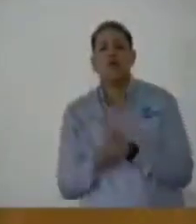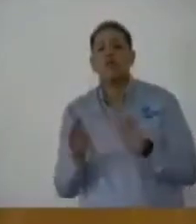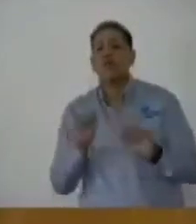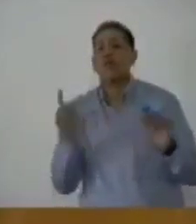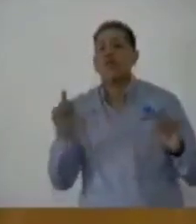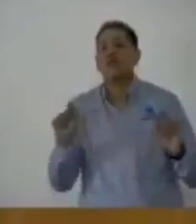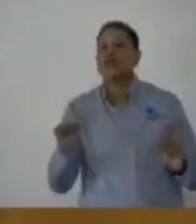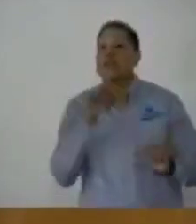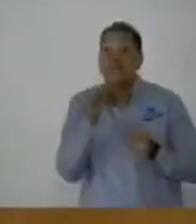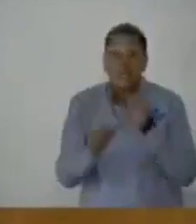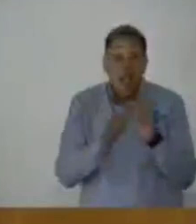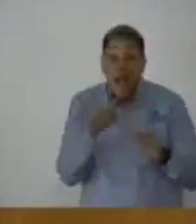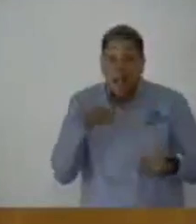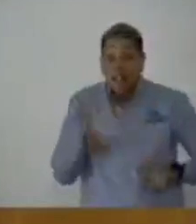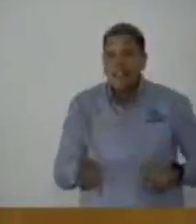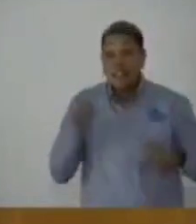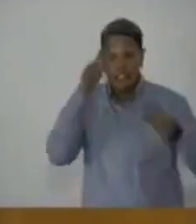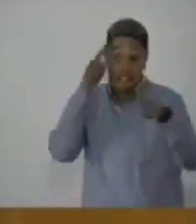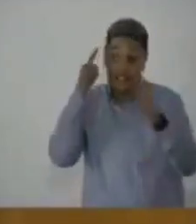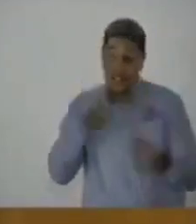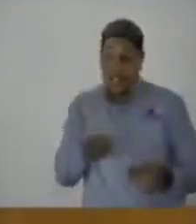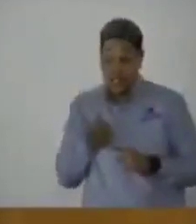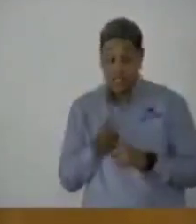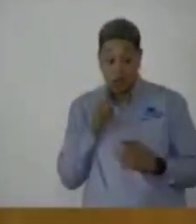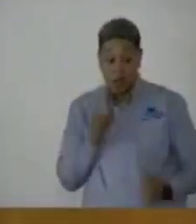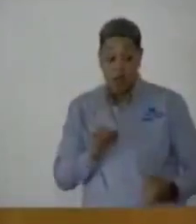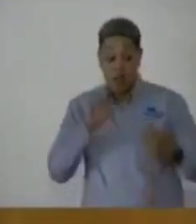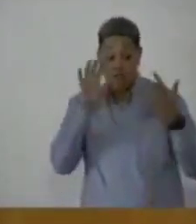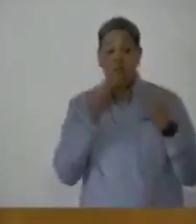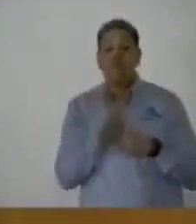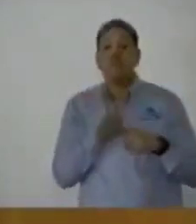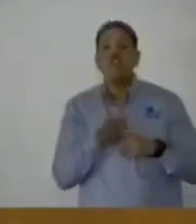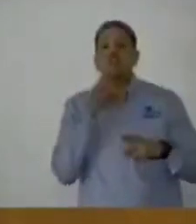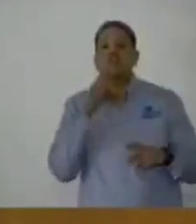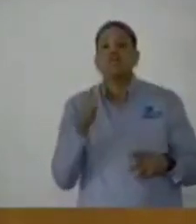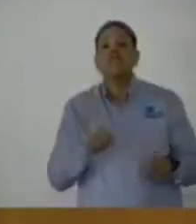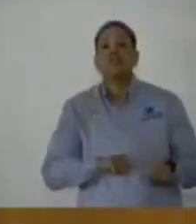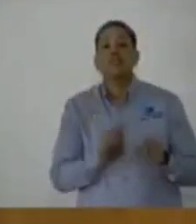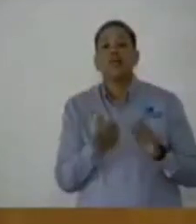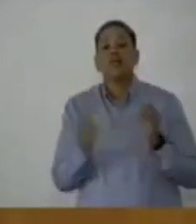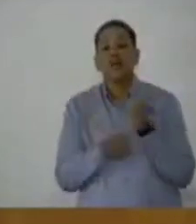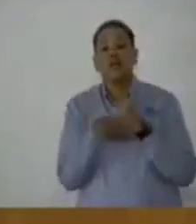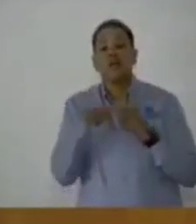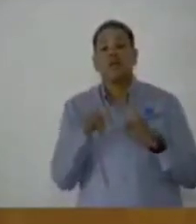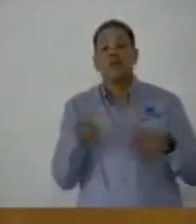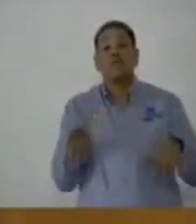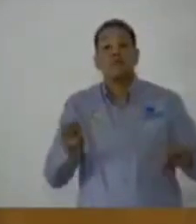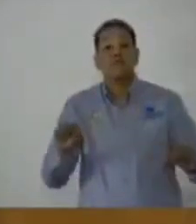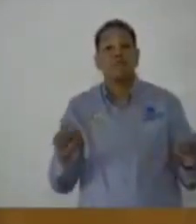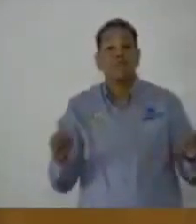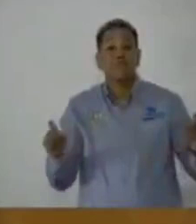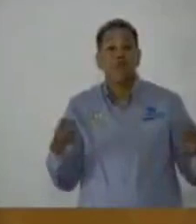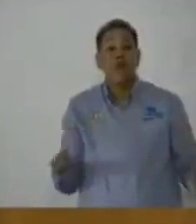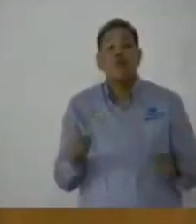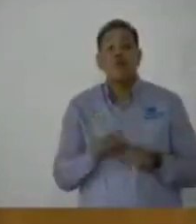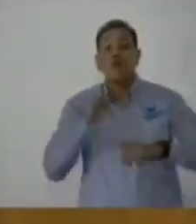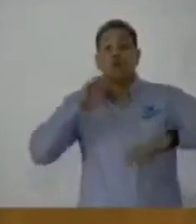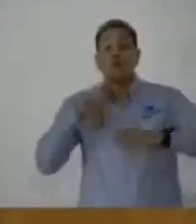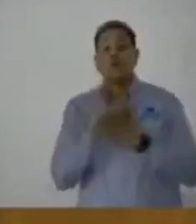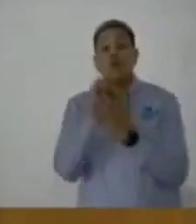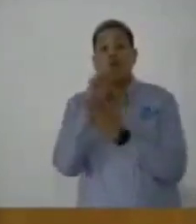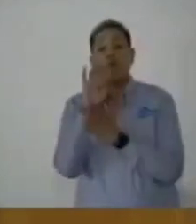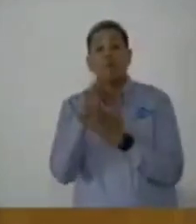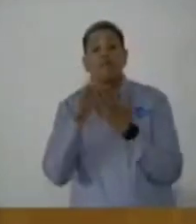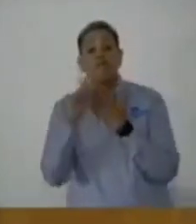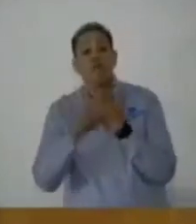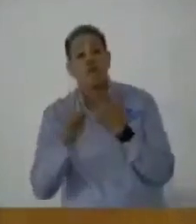can deny that these targets and approaches started under the People's National Party government with the renewed IMF